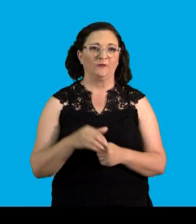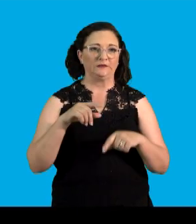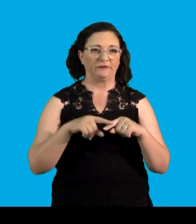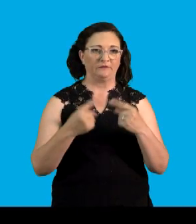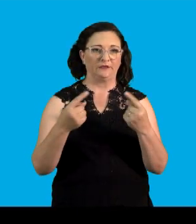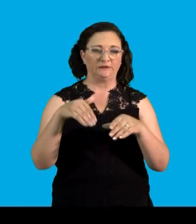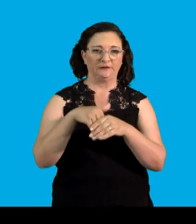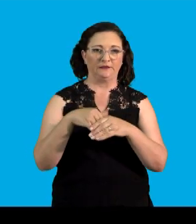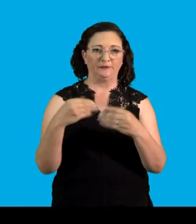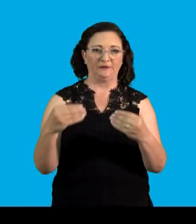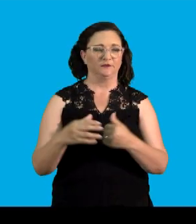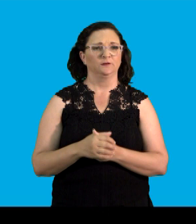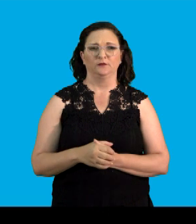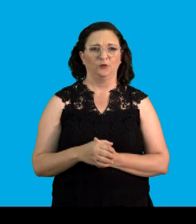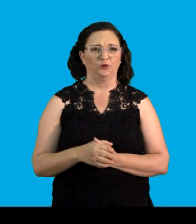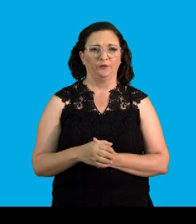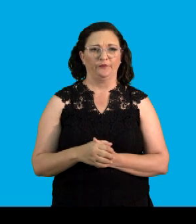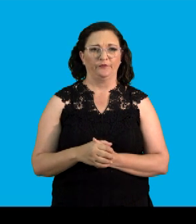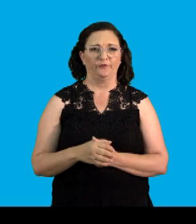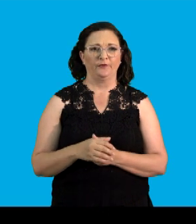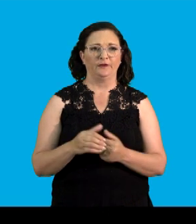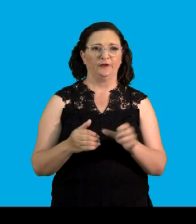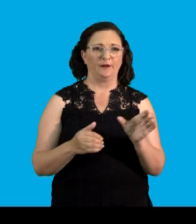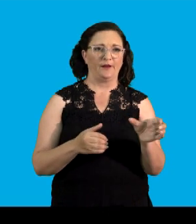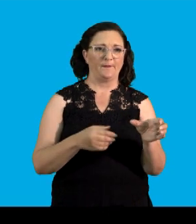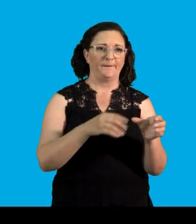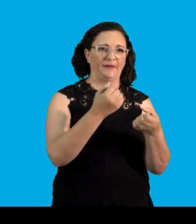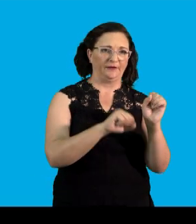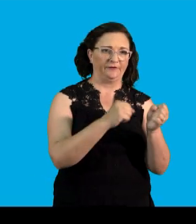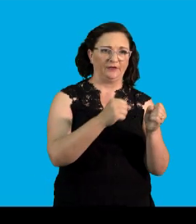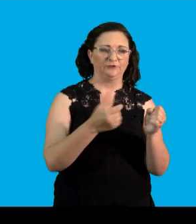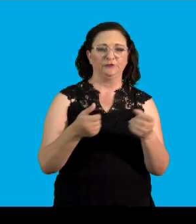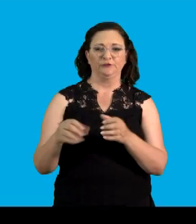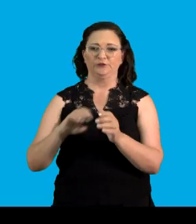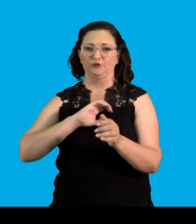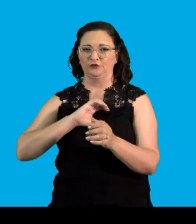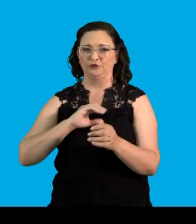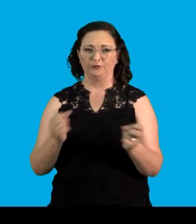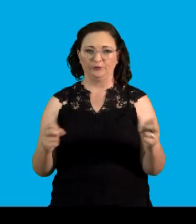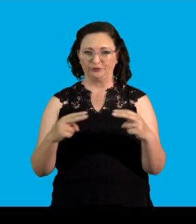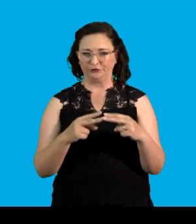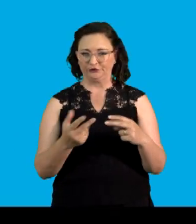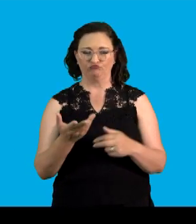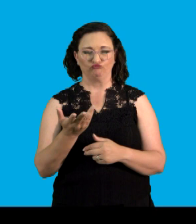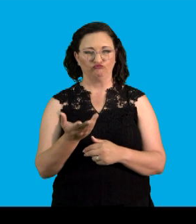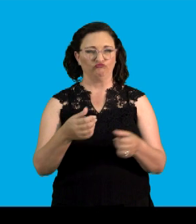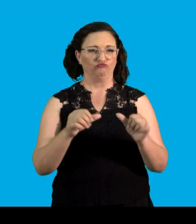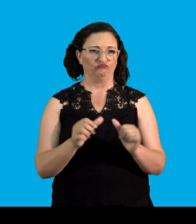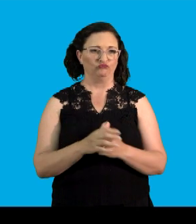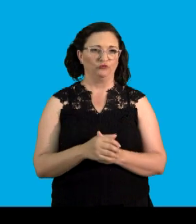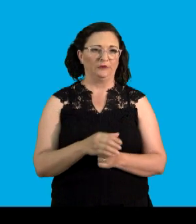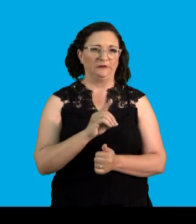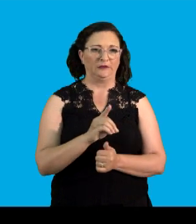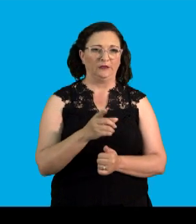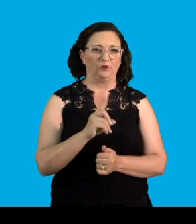Diversity in the business? No. Bridges the gap between the manufacturer and the consumer? Let's look at D. All right,